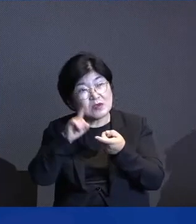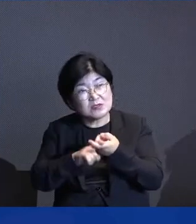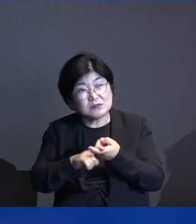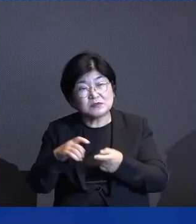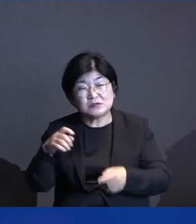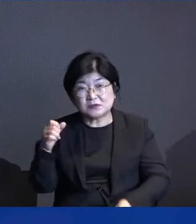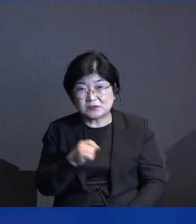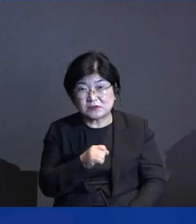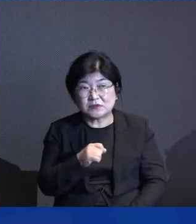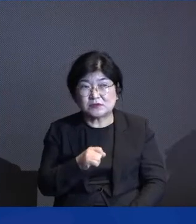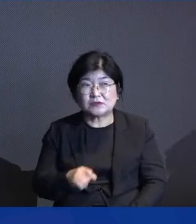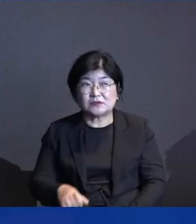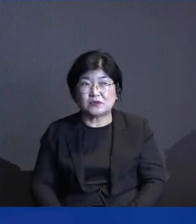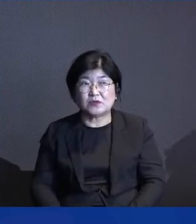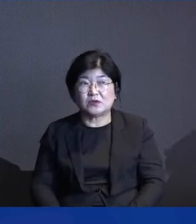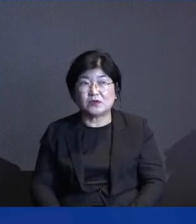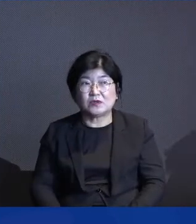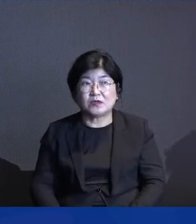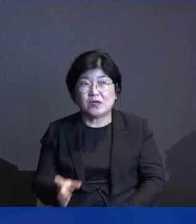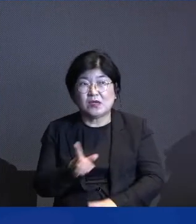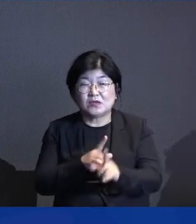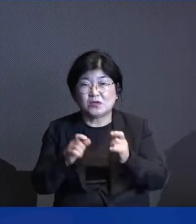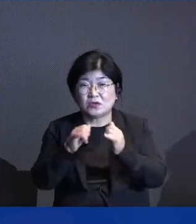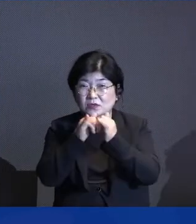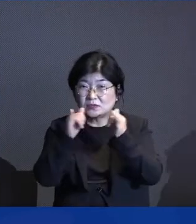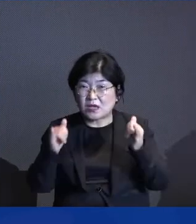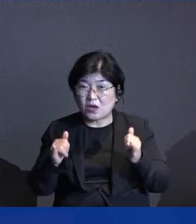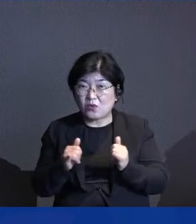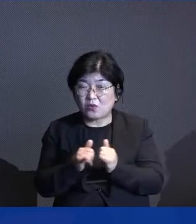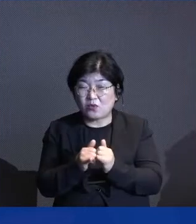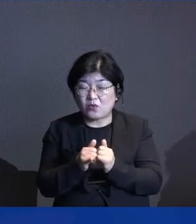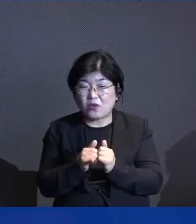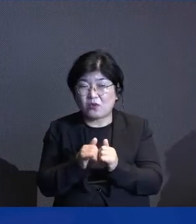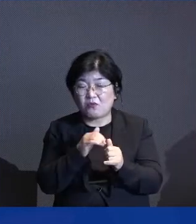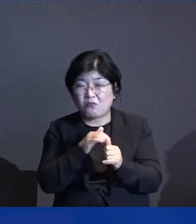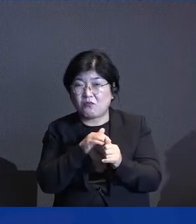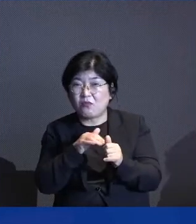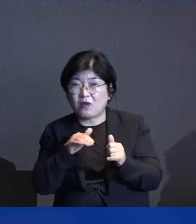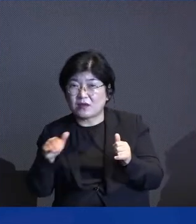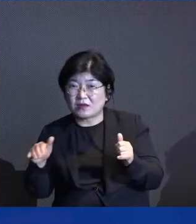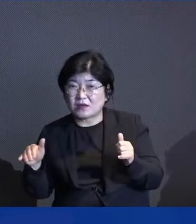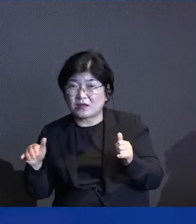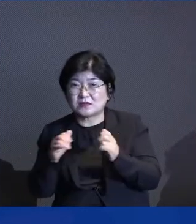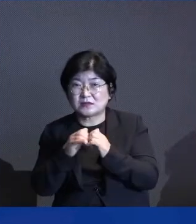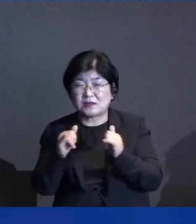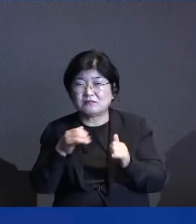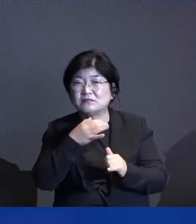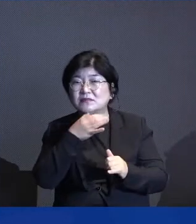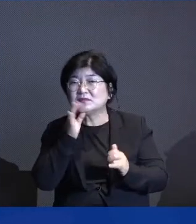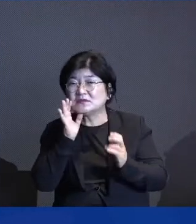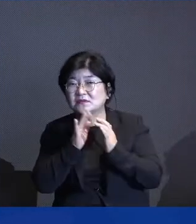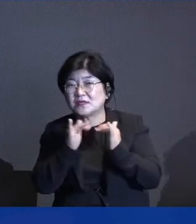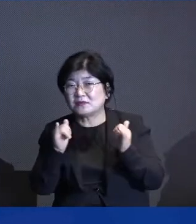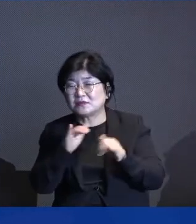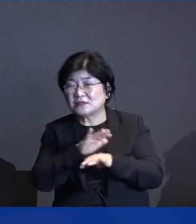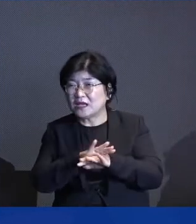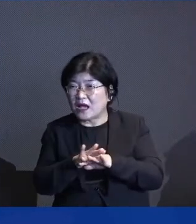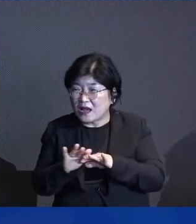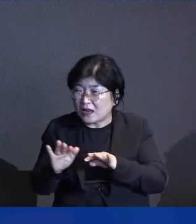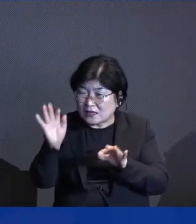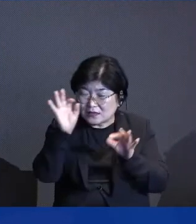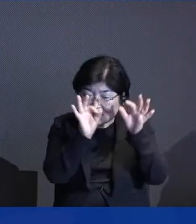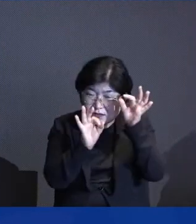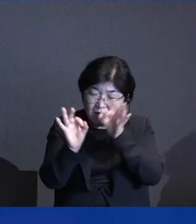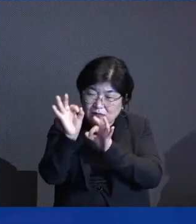most vulnerable populations within older adults and see what they need to improve their quality of